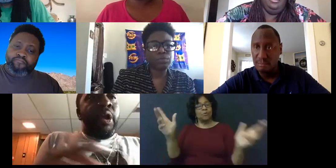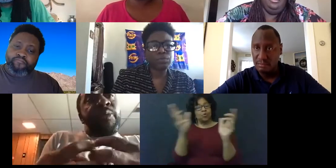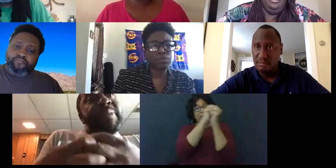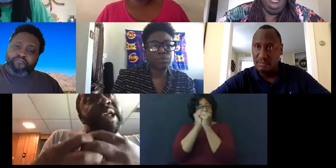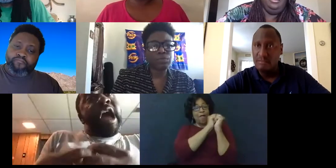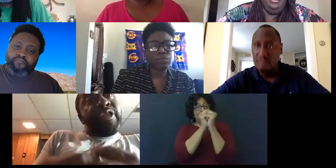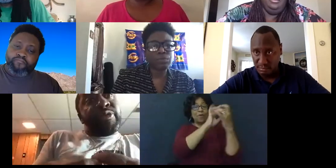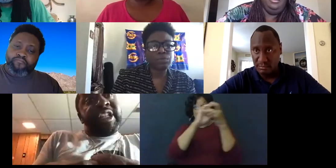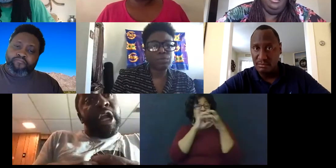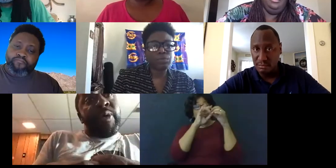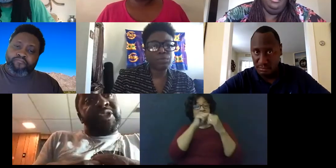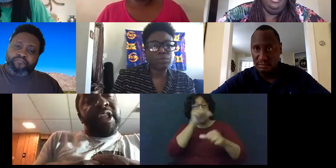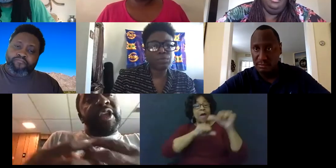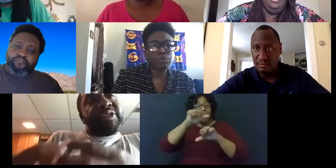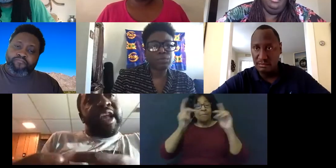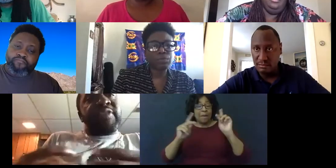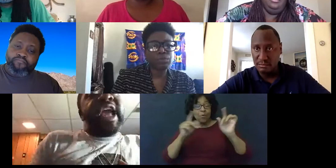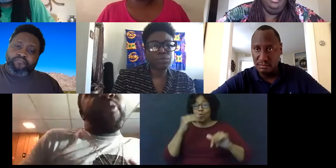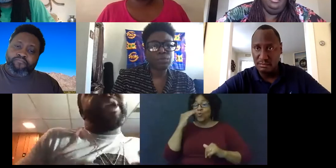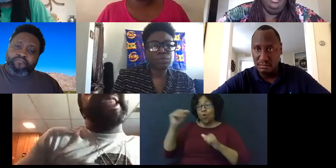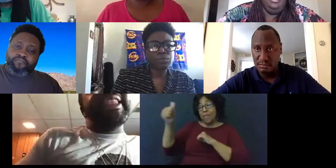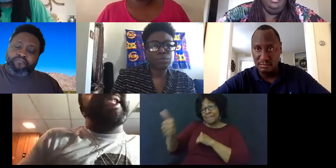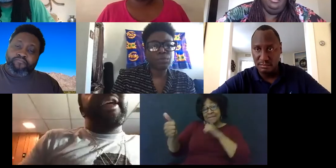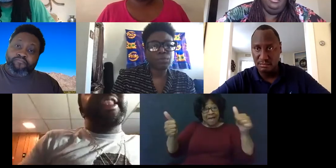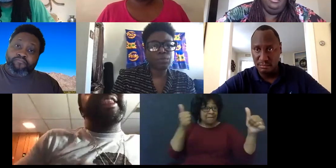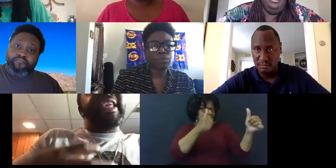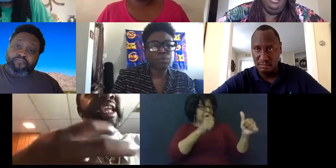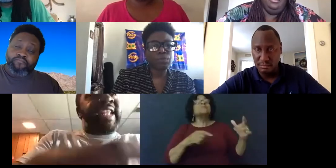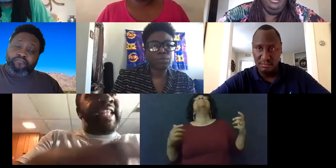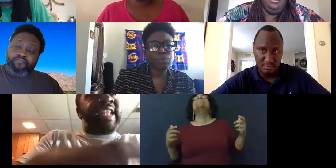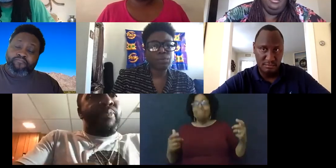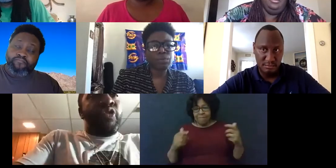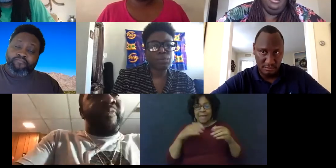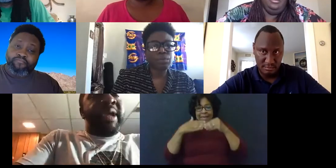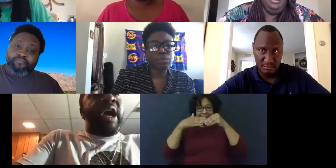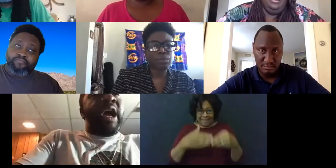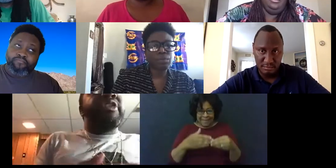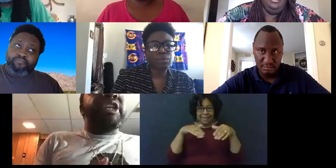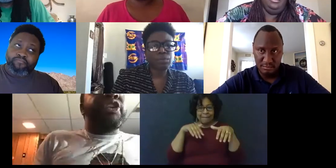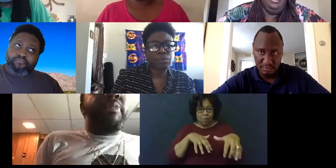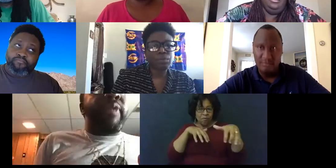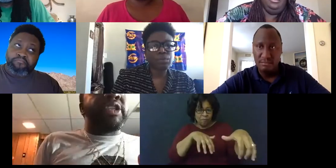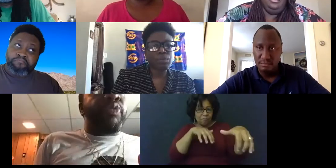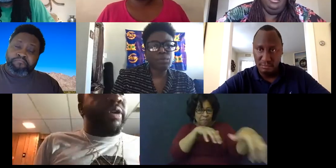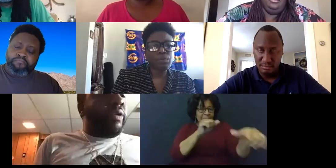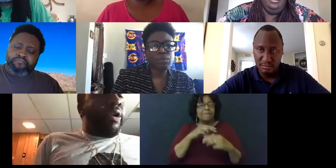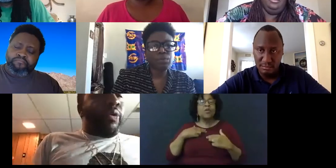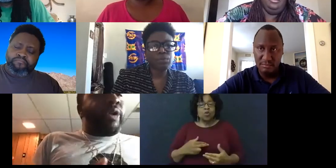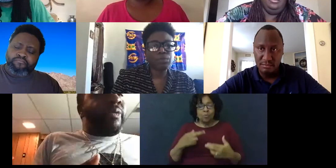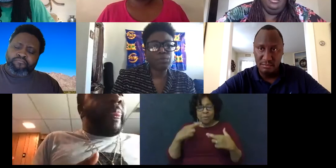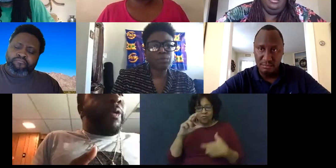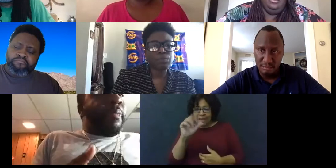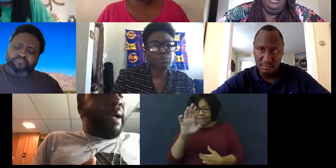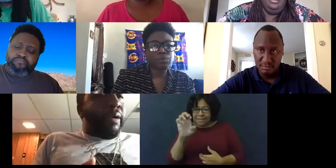can link up with others that know us, themselves, and we can lead that movement of the human race where